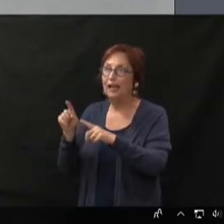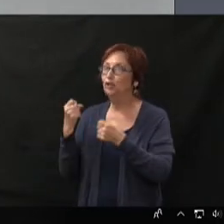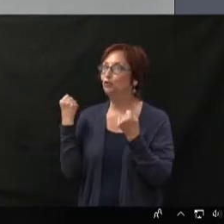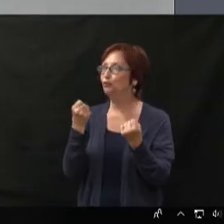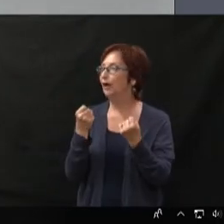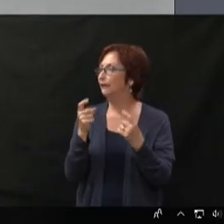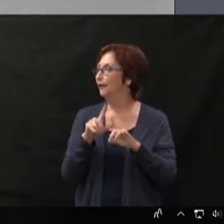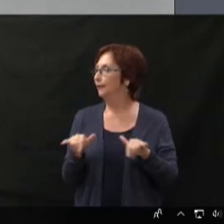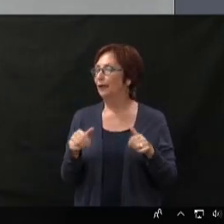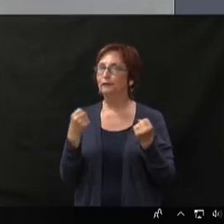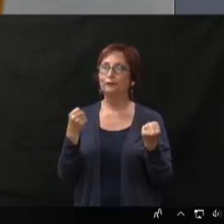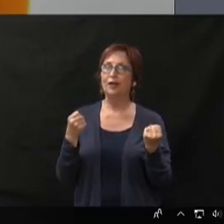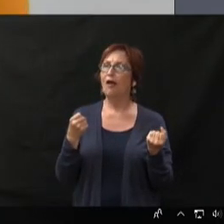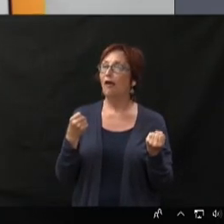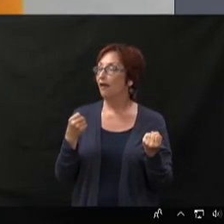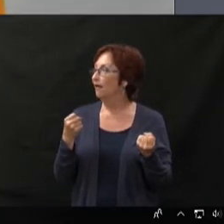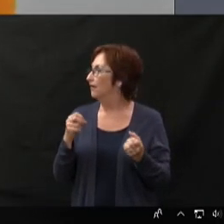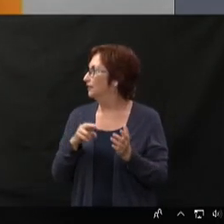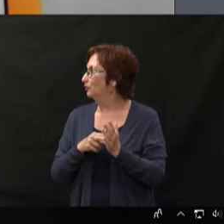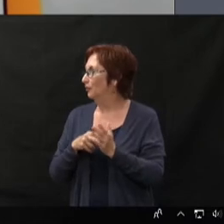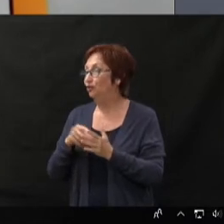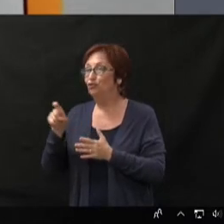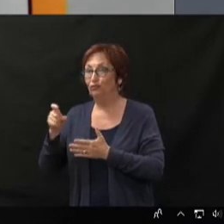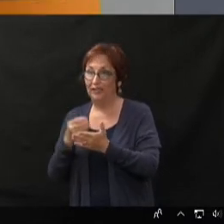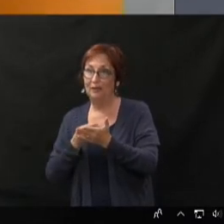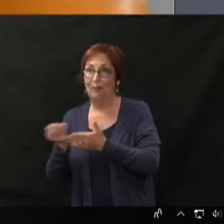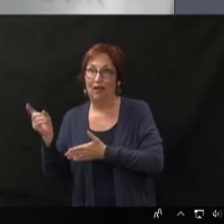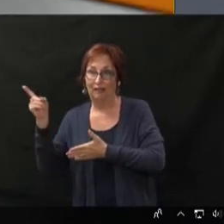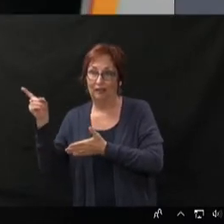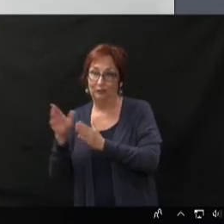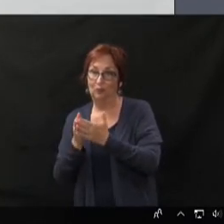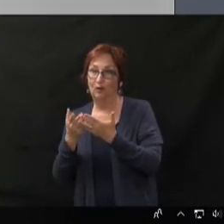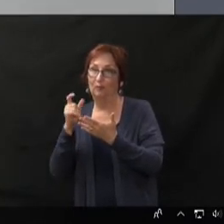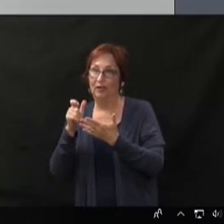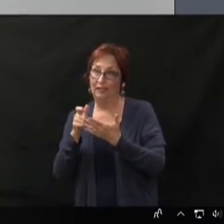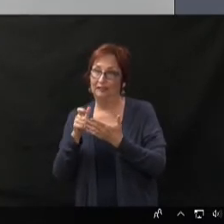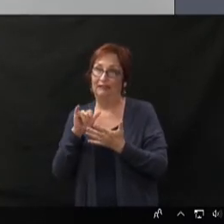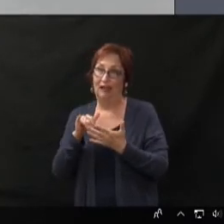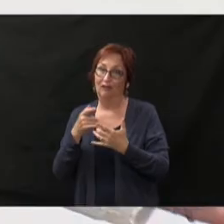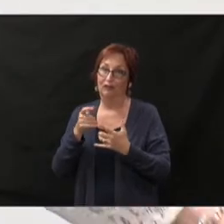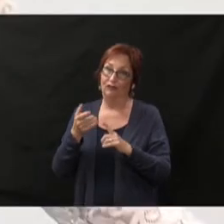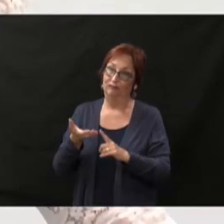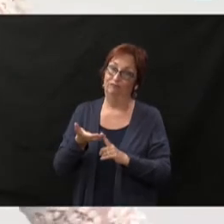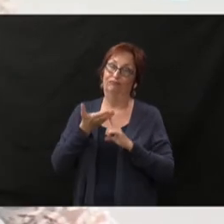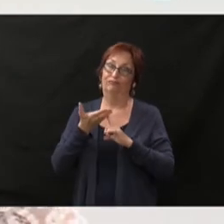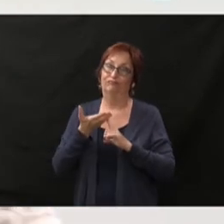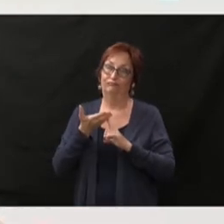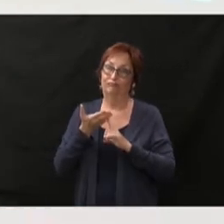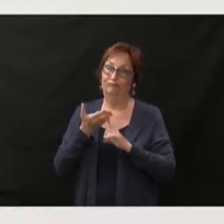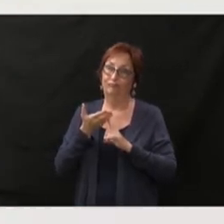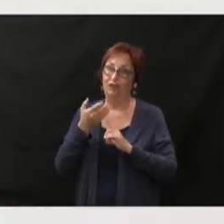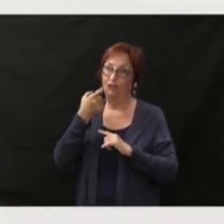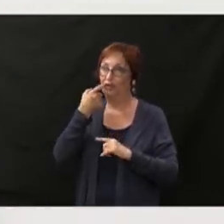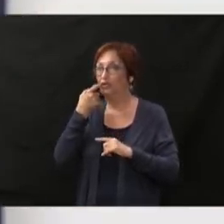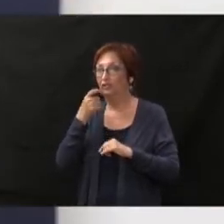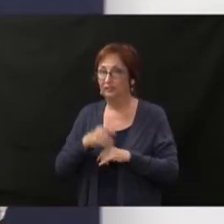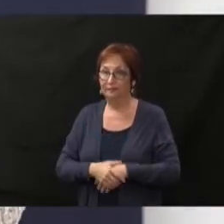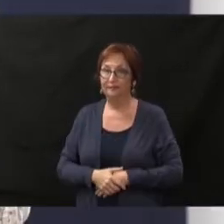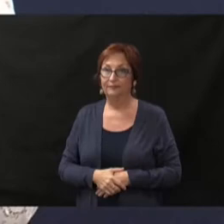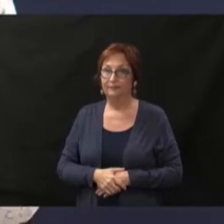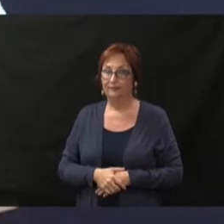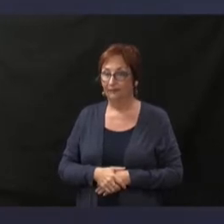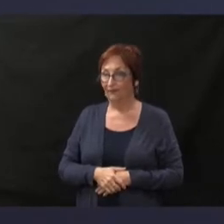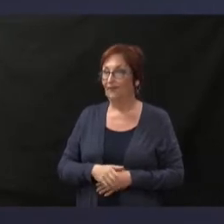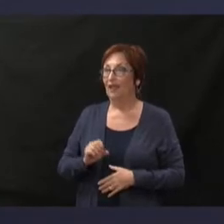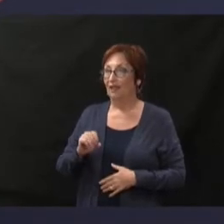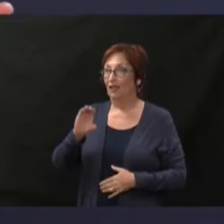you better buy yourself this book because you've been bitten by the bug. The OG bug that just makes you go,